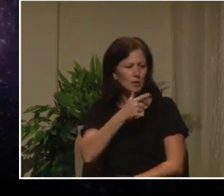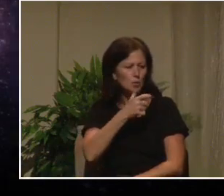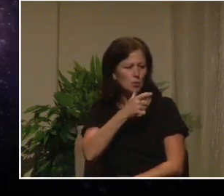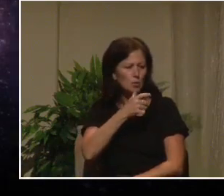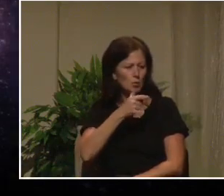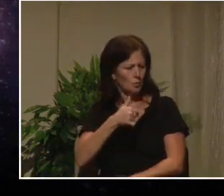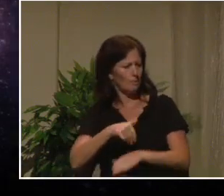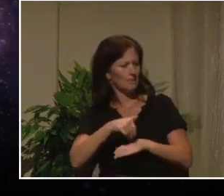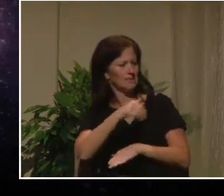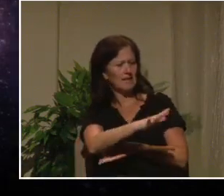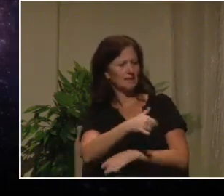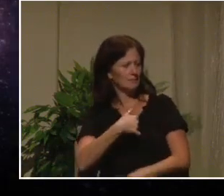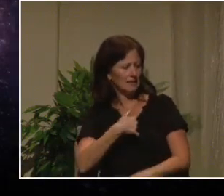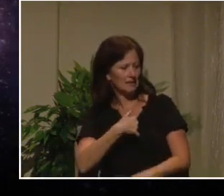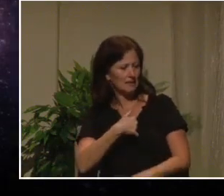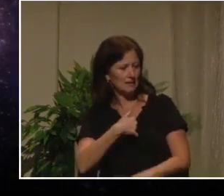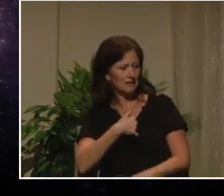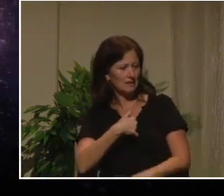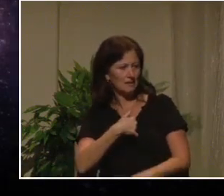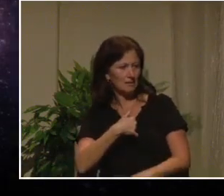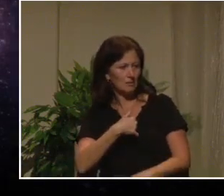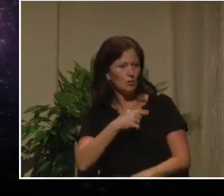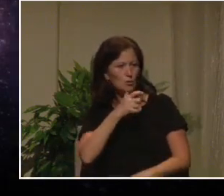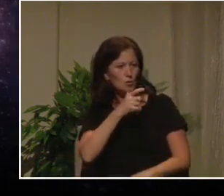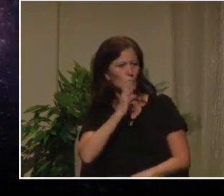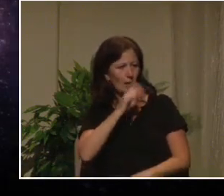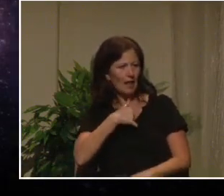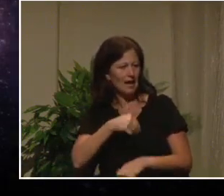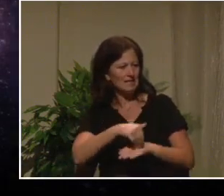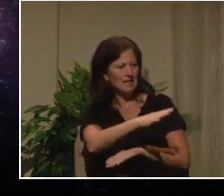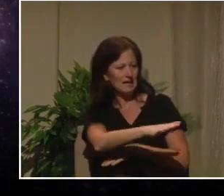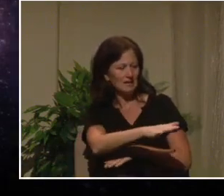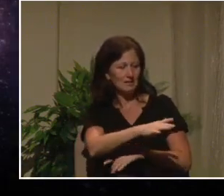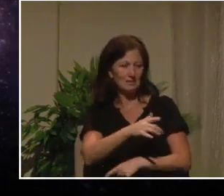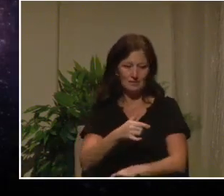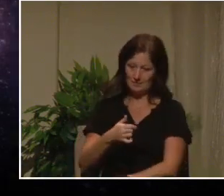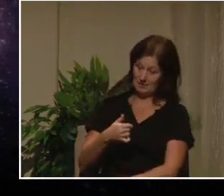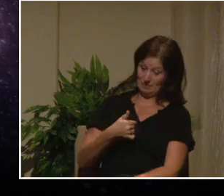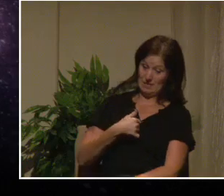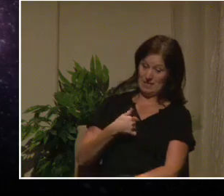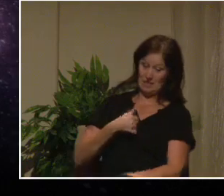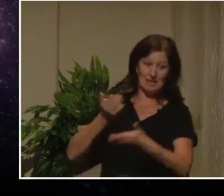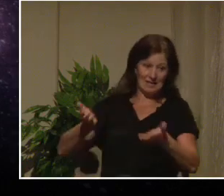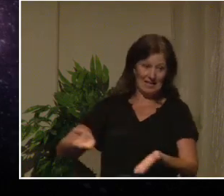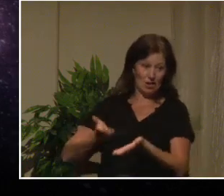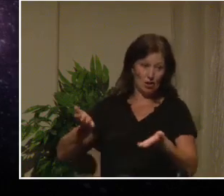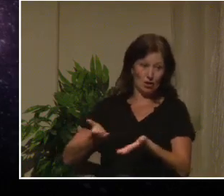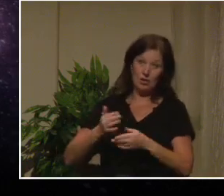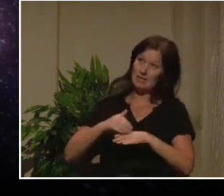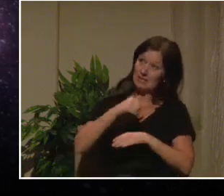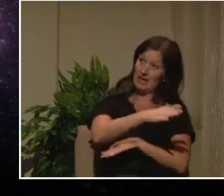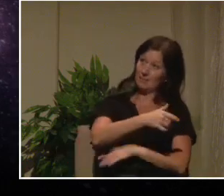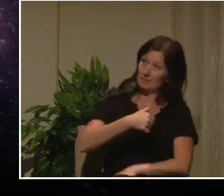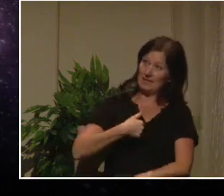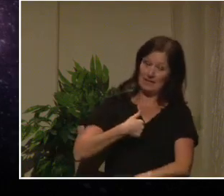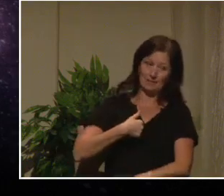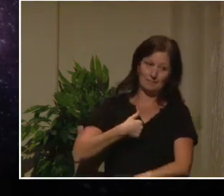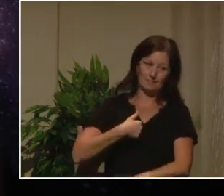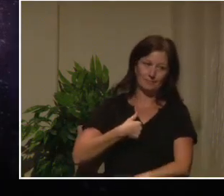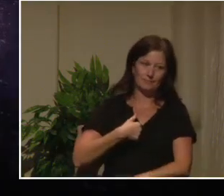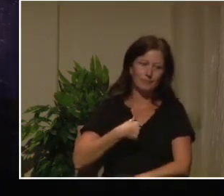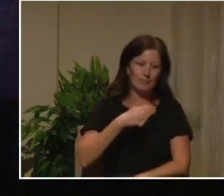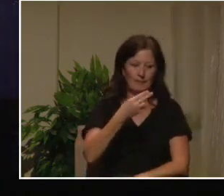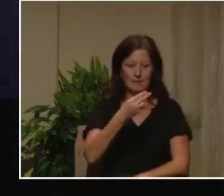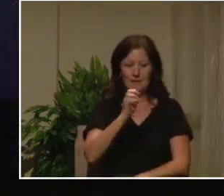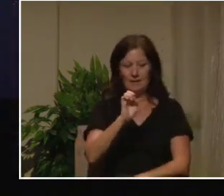for us? And I said, here am I, send me. The words here am I in Hebrew, it's kind of a famous